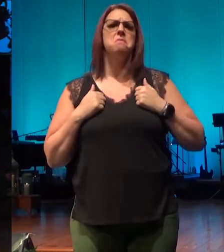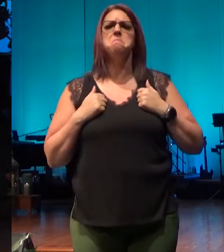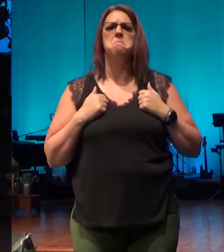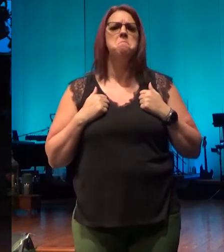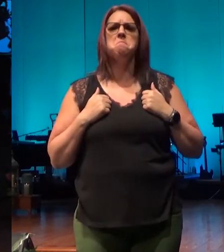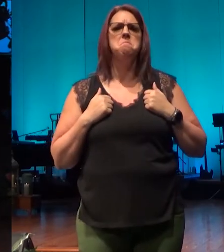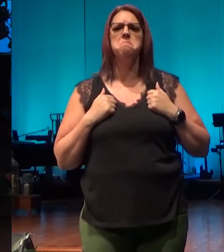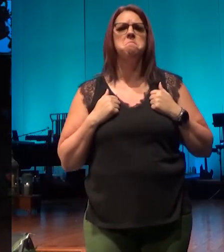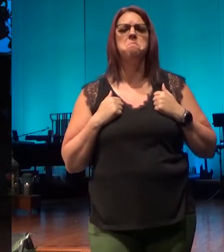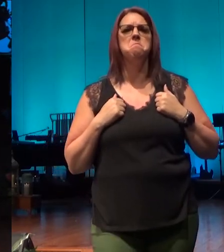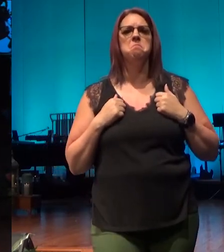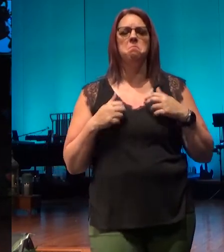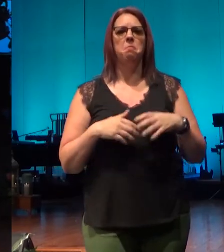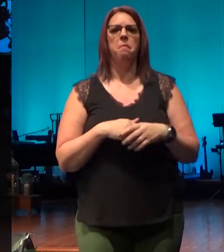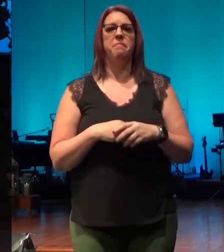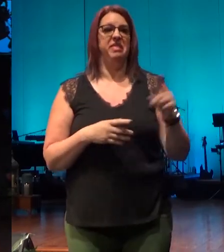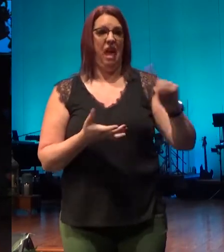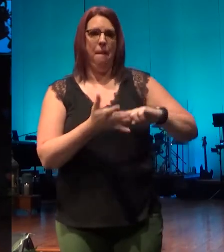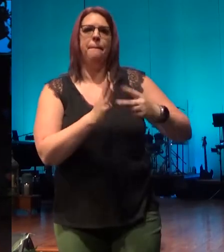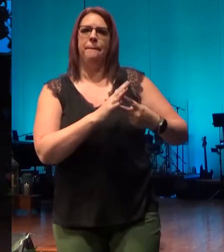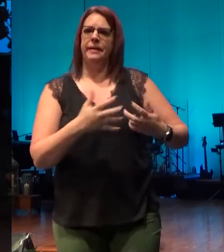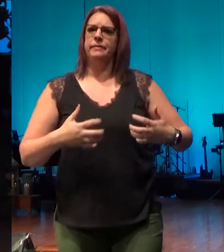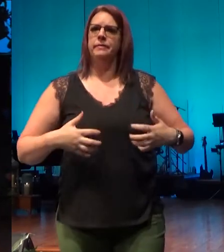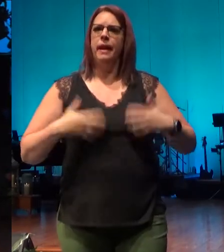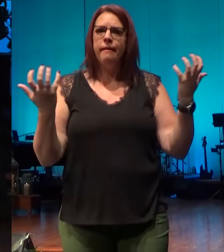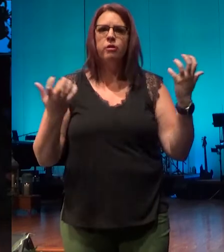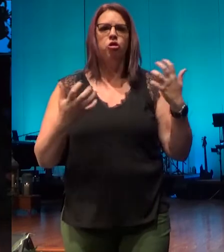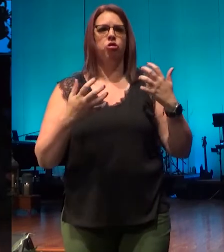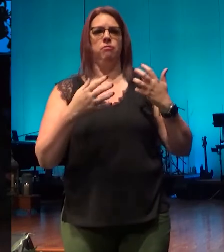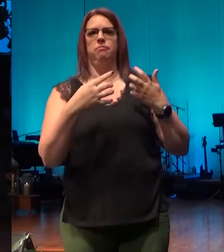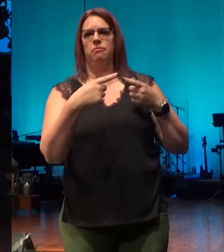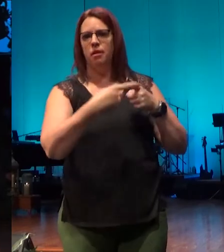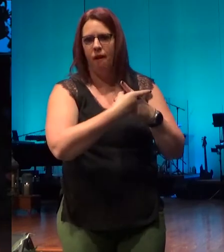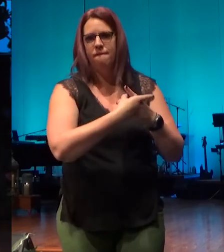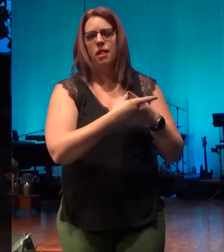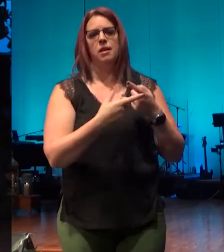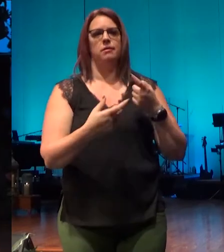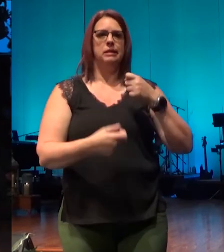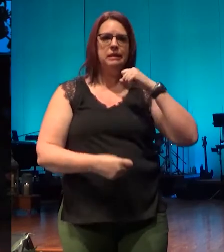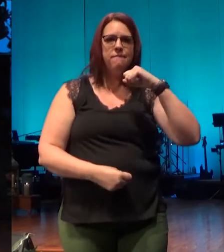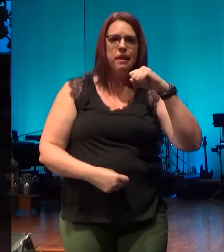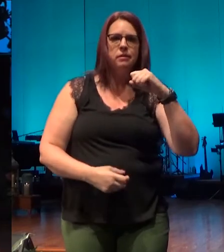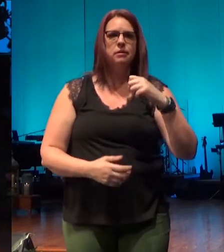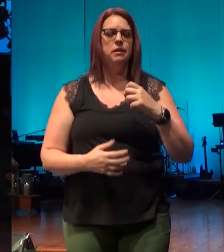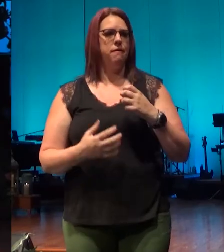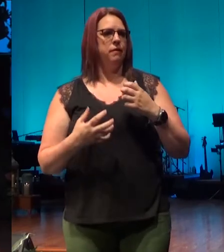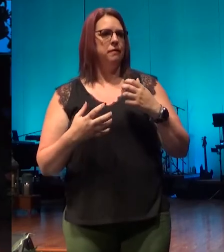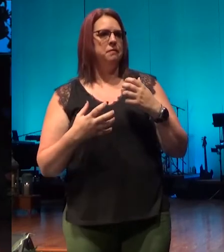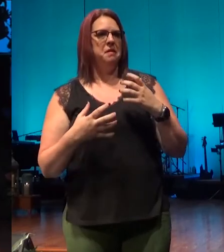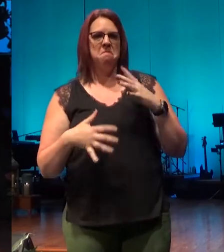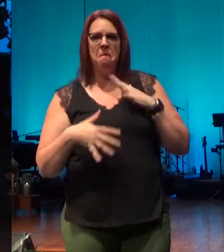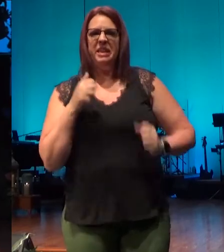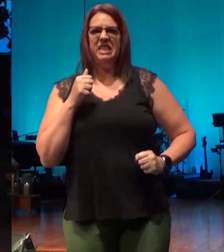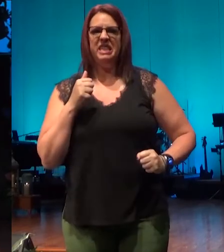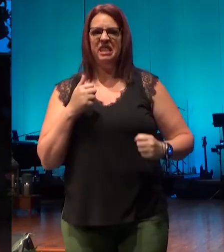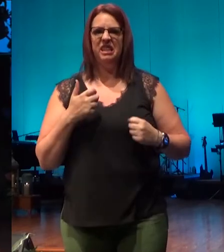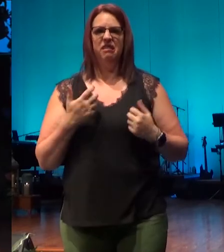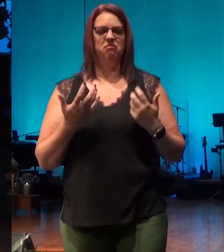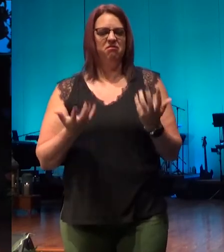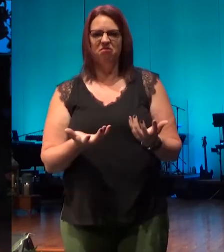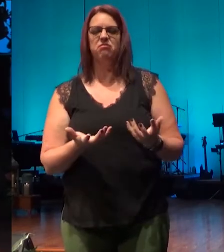unhealed communication, anger, conflict, defensiveness, meanness,